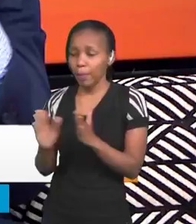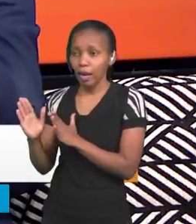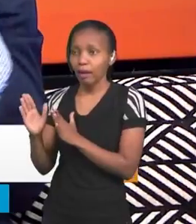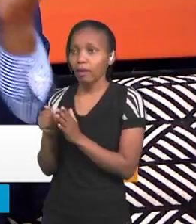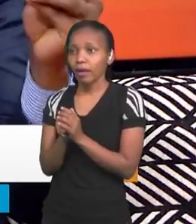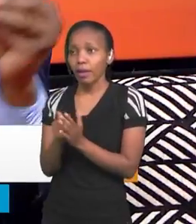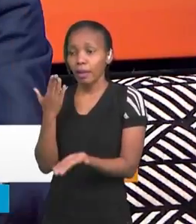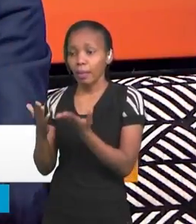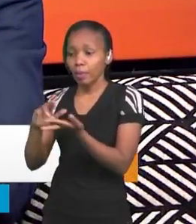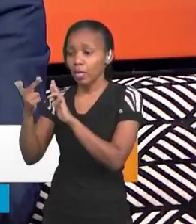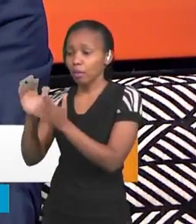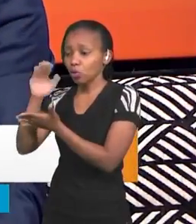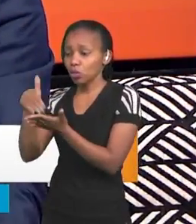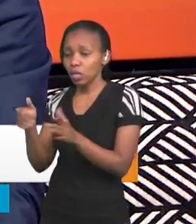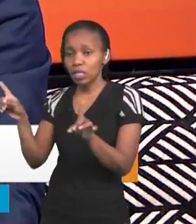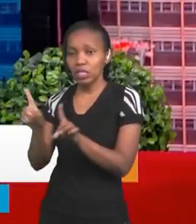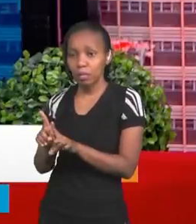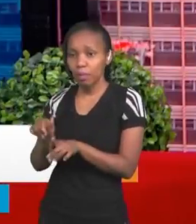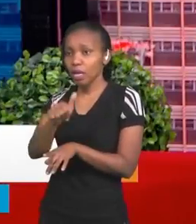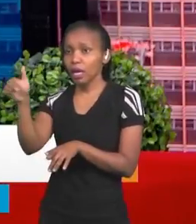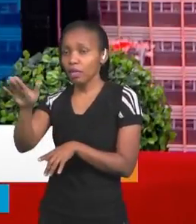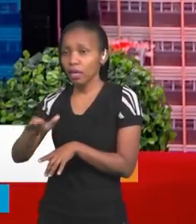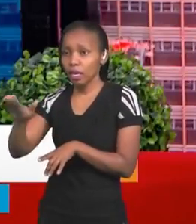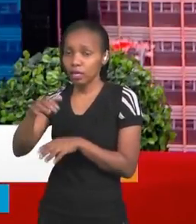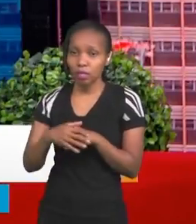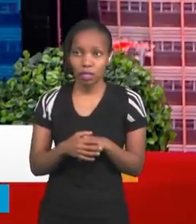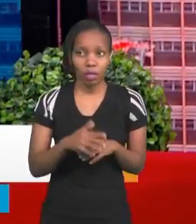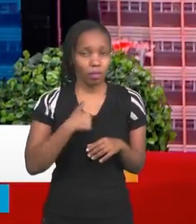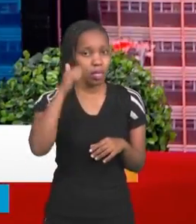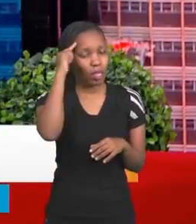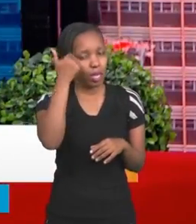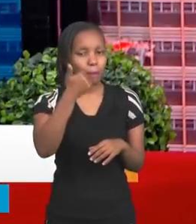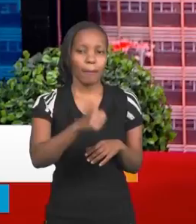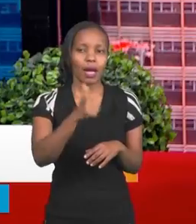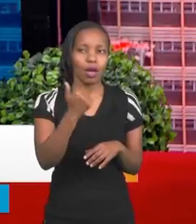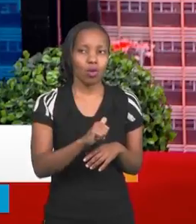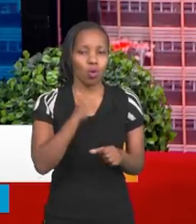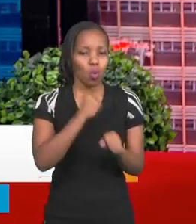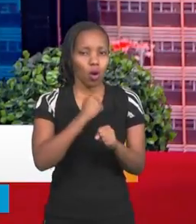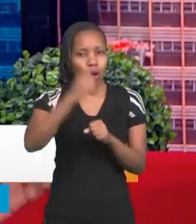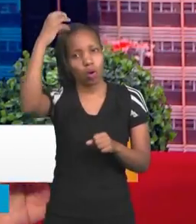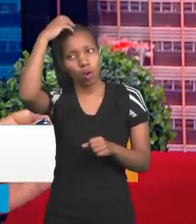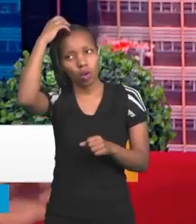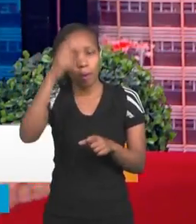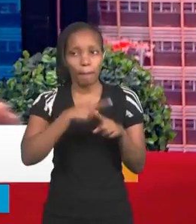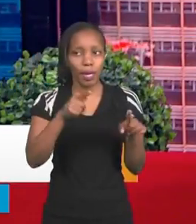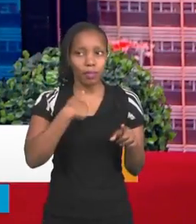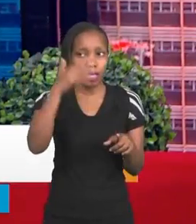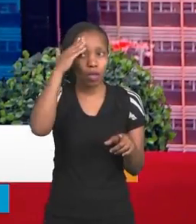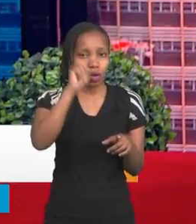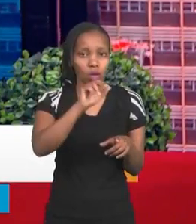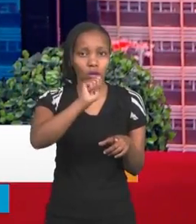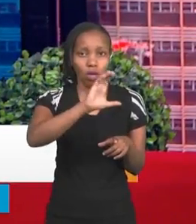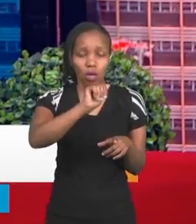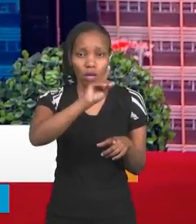expand such rehabs to these areas before you wind up? I think for now, not yet. We are still working on the Lamu one, but I know NACADA has plans to work